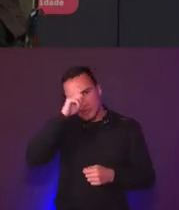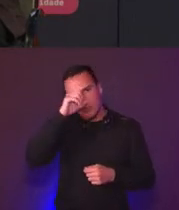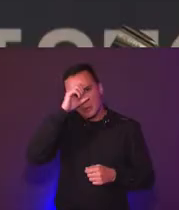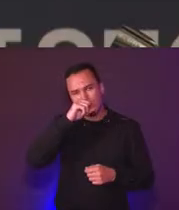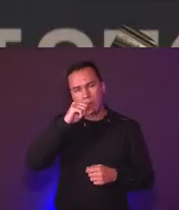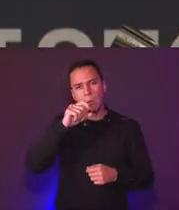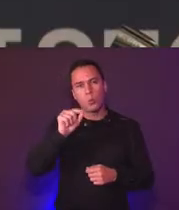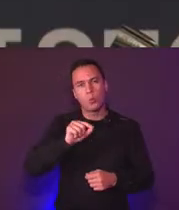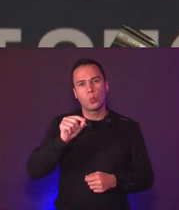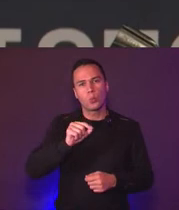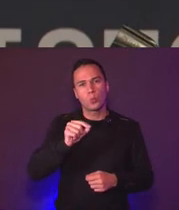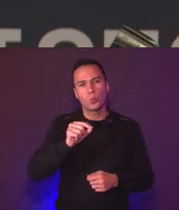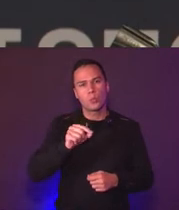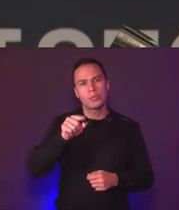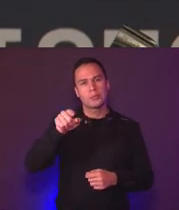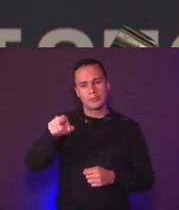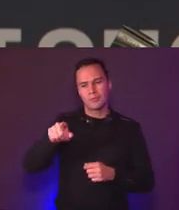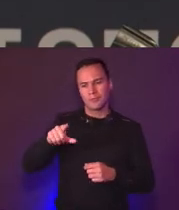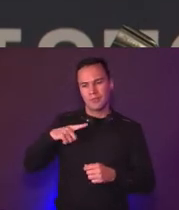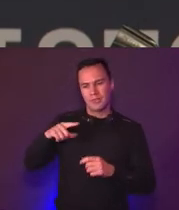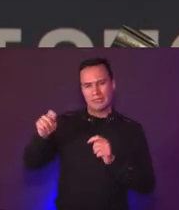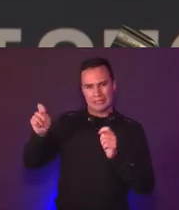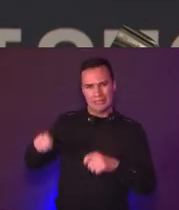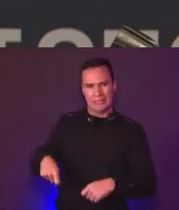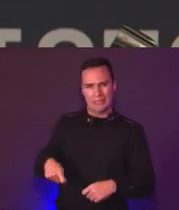to incorporate